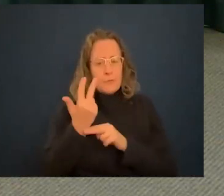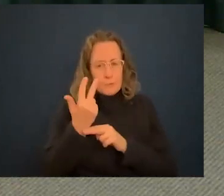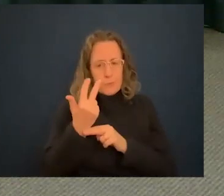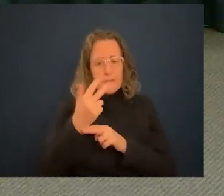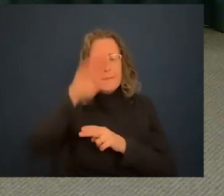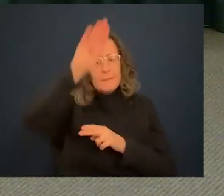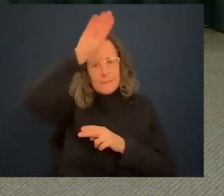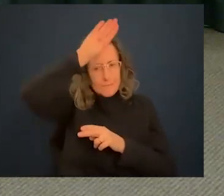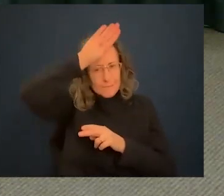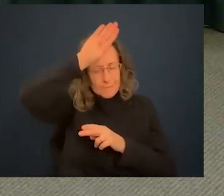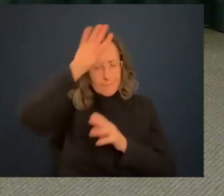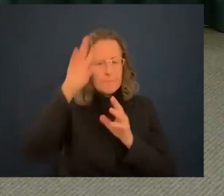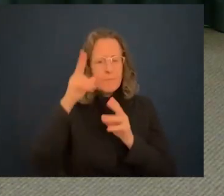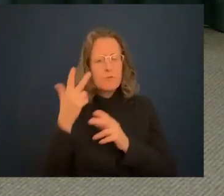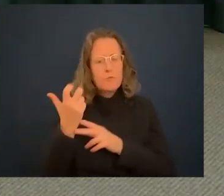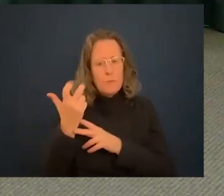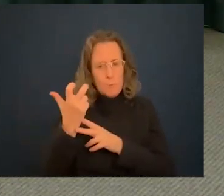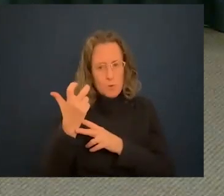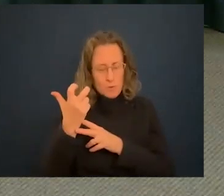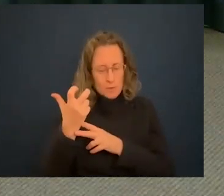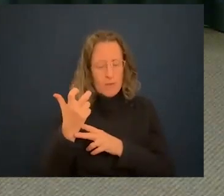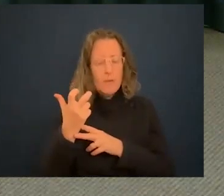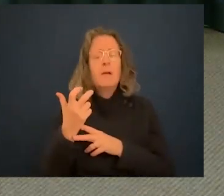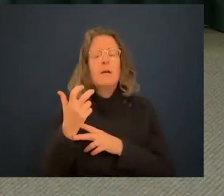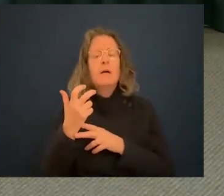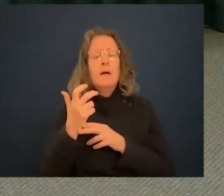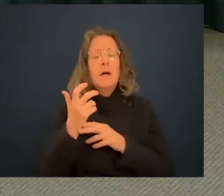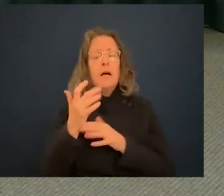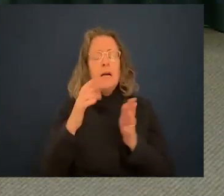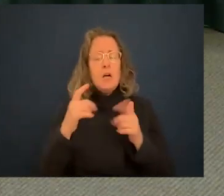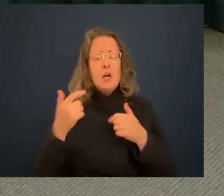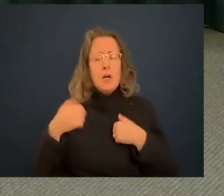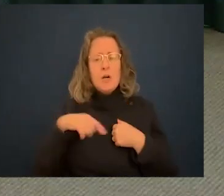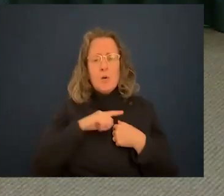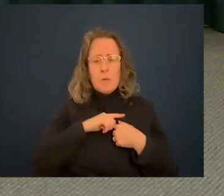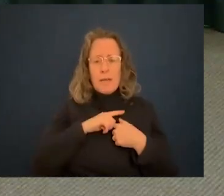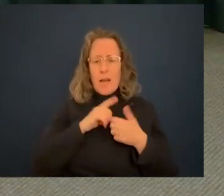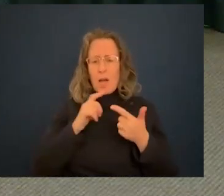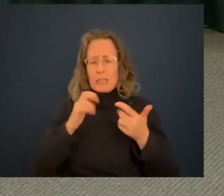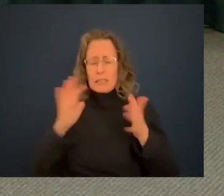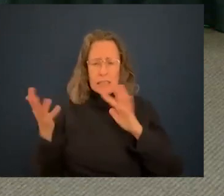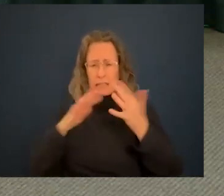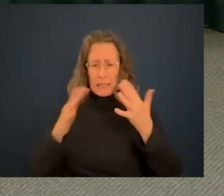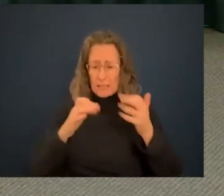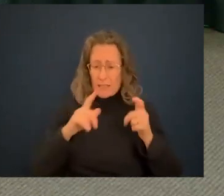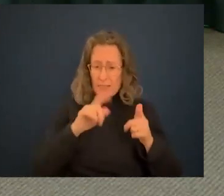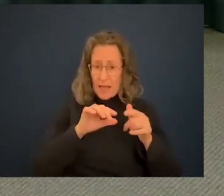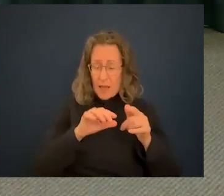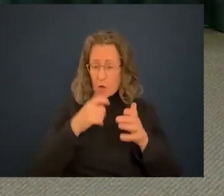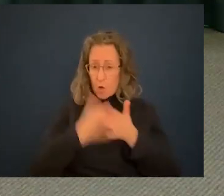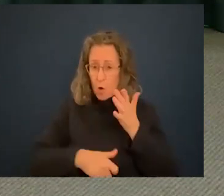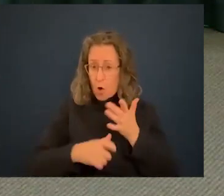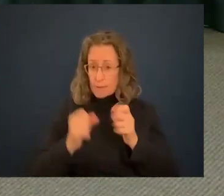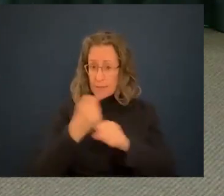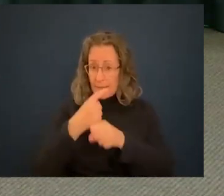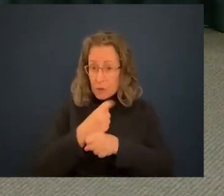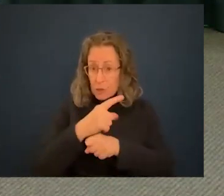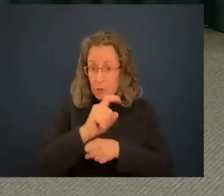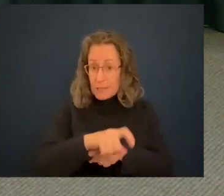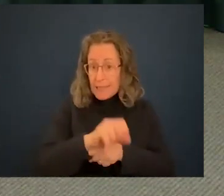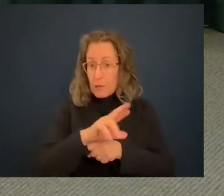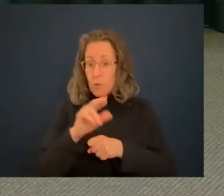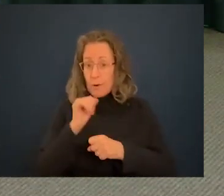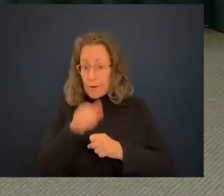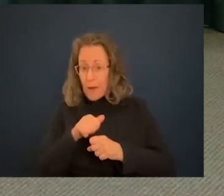kind of the back and forth on it has been whether it's a reoccurring cost or not um and that's kind of where the board has